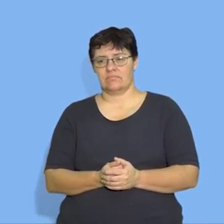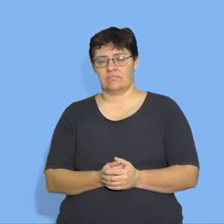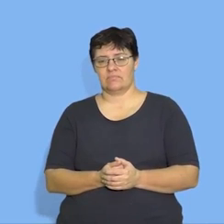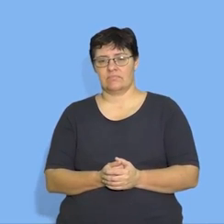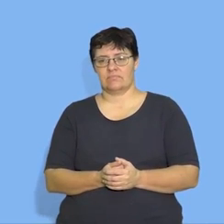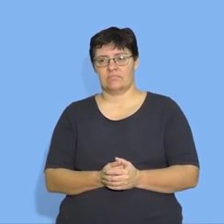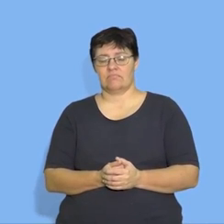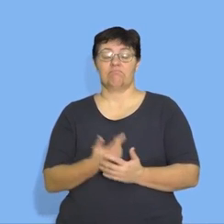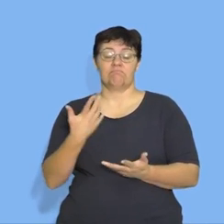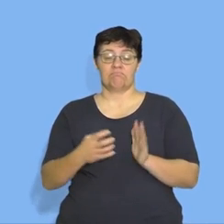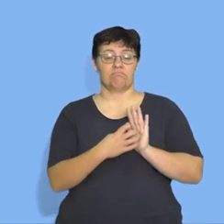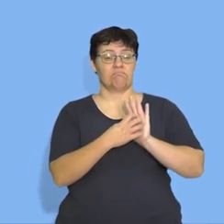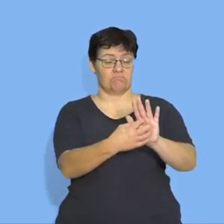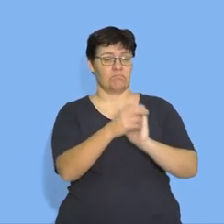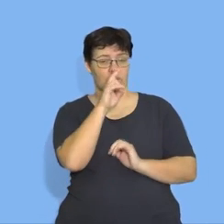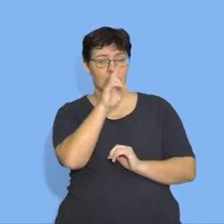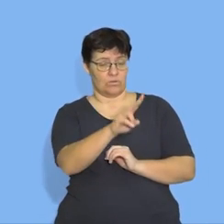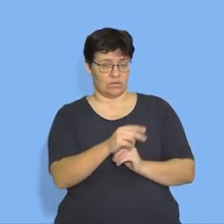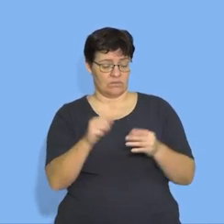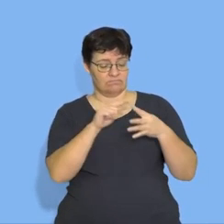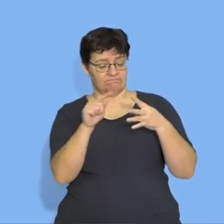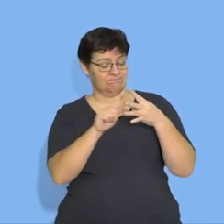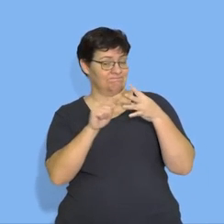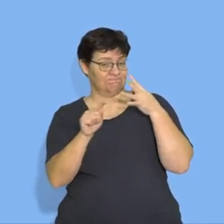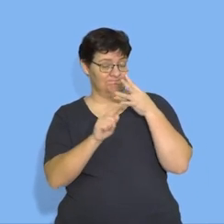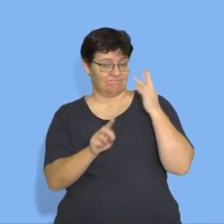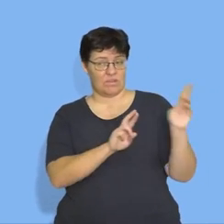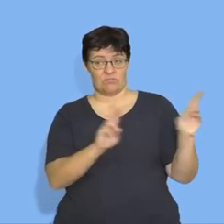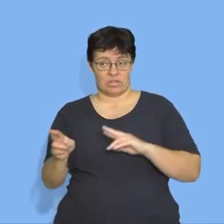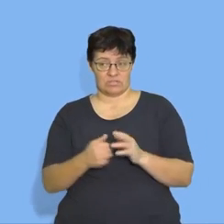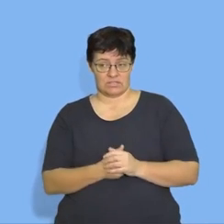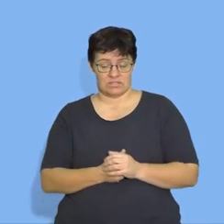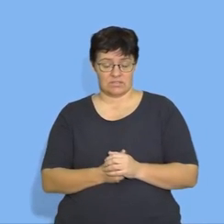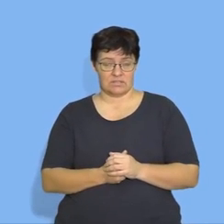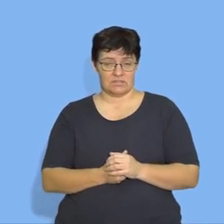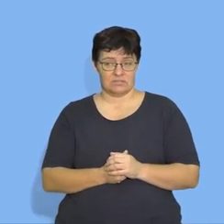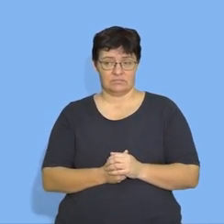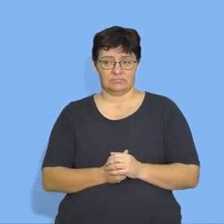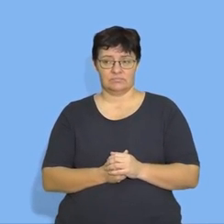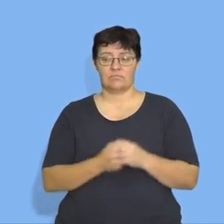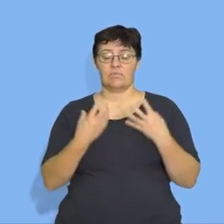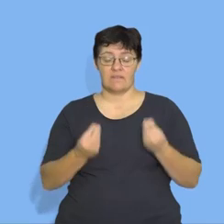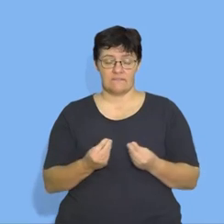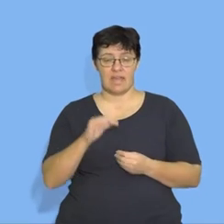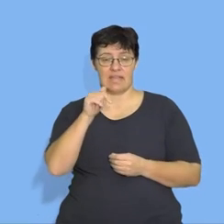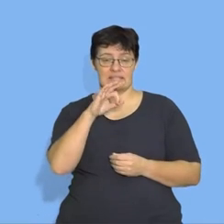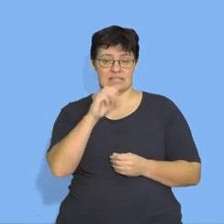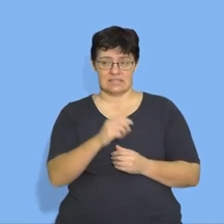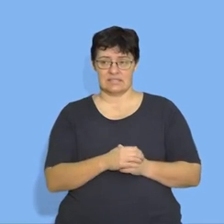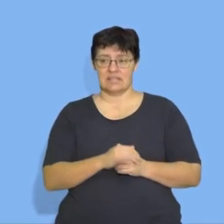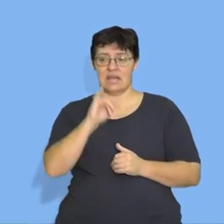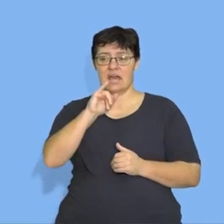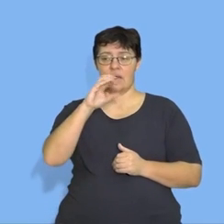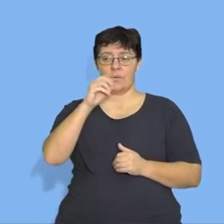So now we're looking at the types of reactions, okay? Now we are aware that acids, they ionize